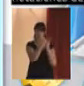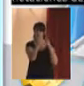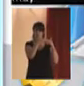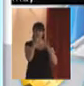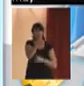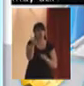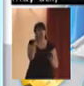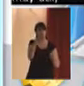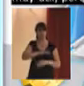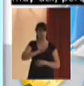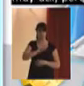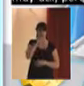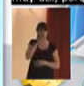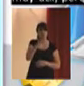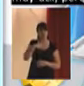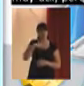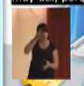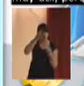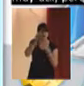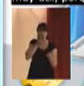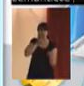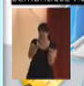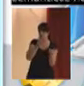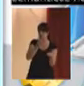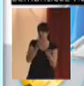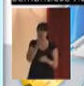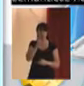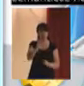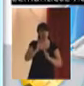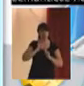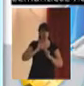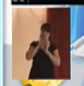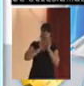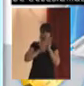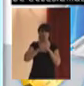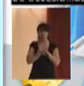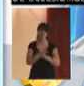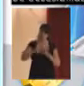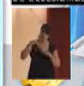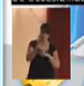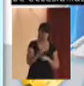all this information is very useful, because having semantic metadata not only abides by a certain